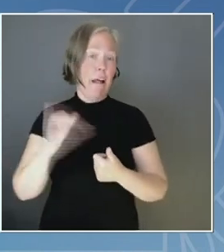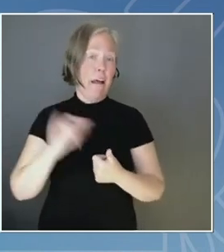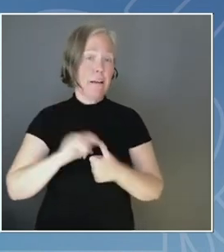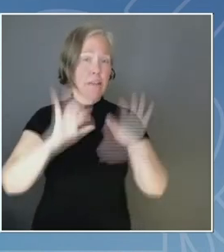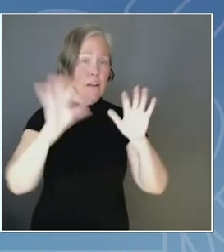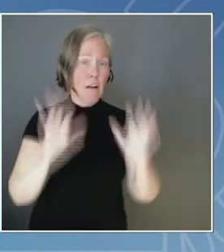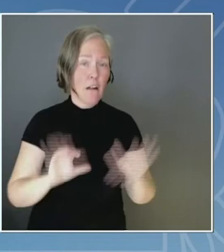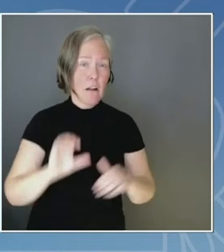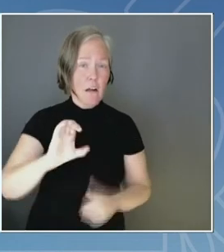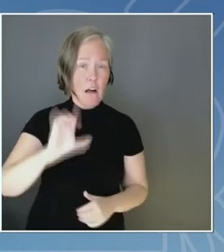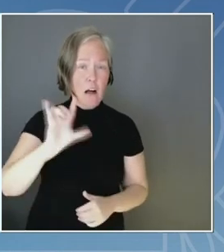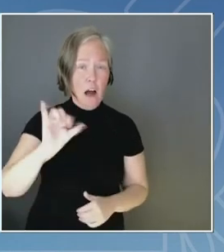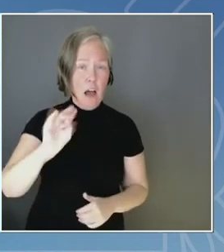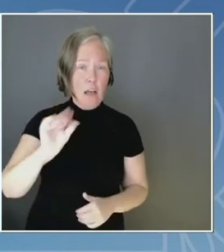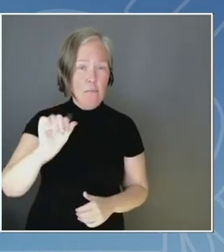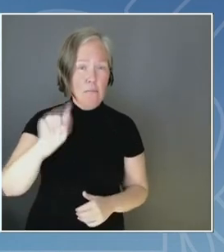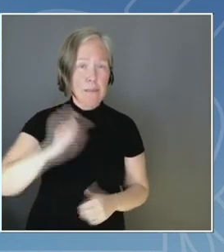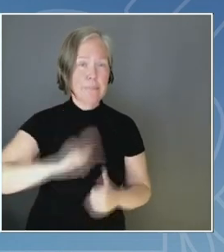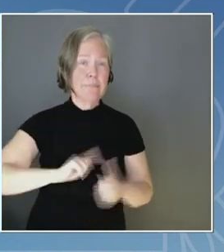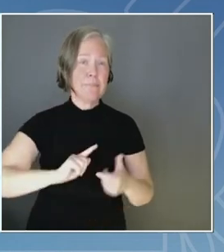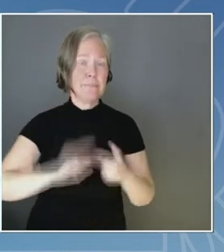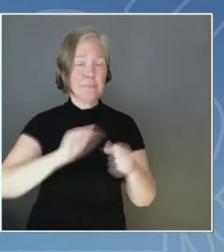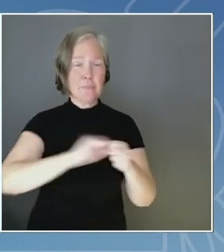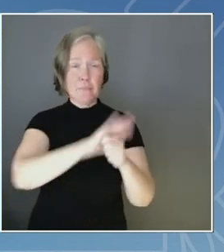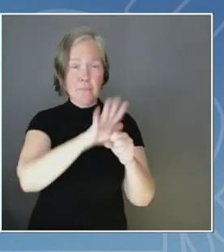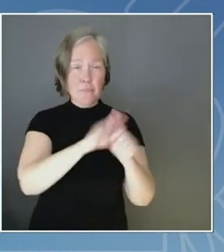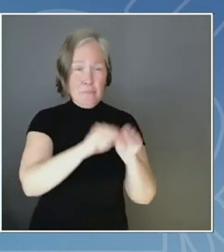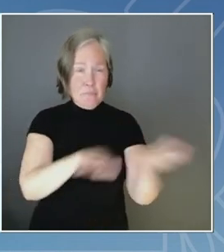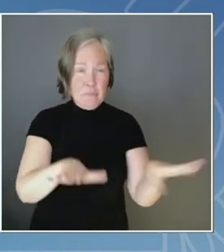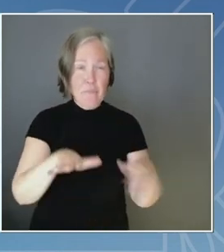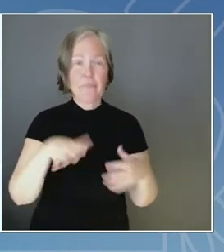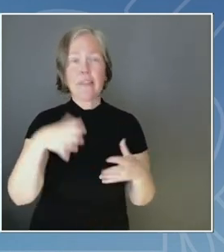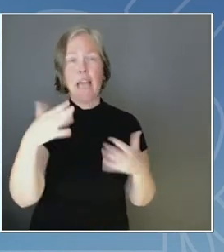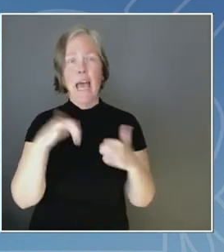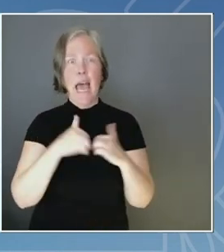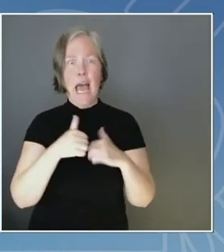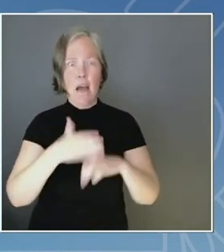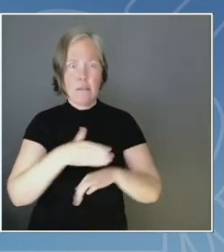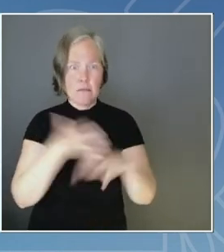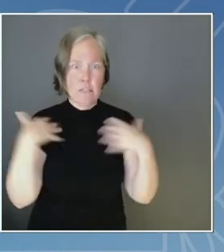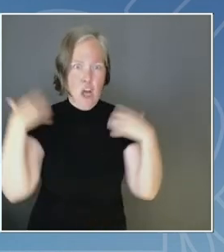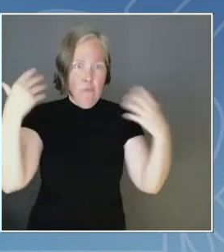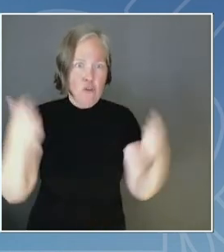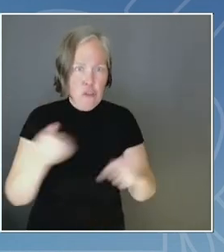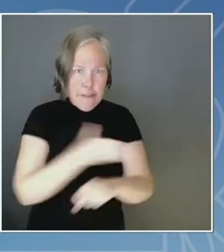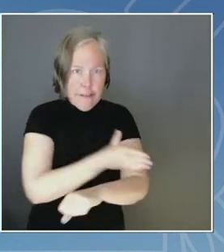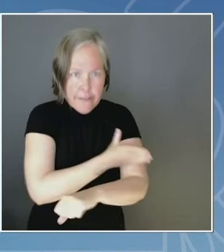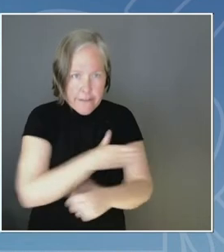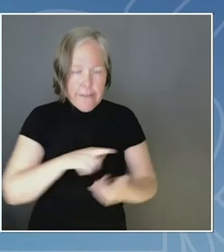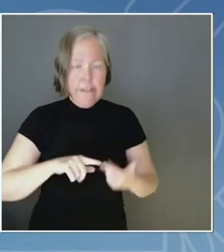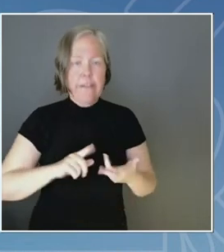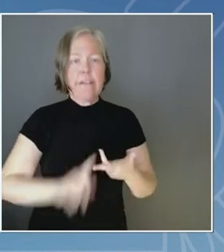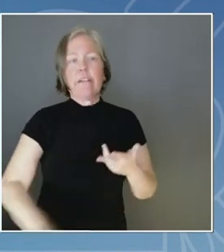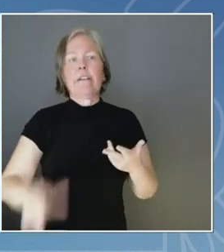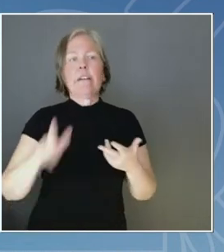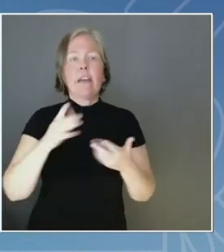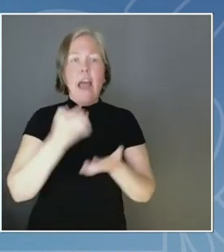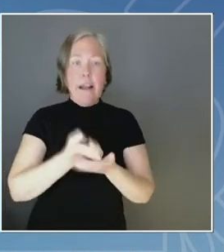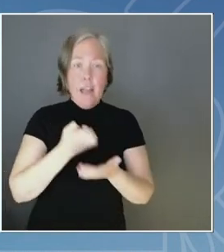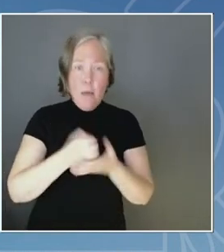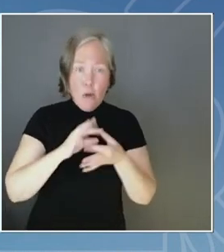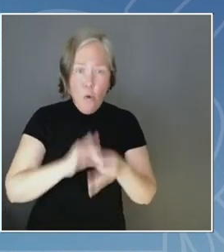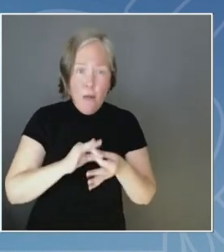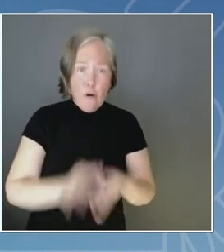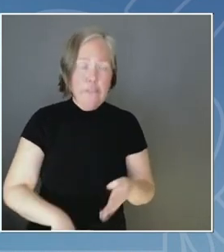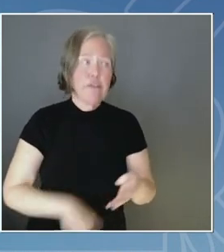pandemic recovery, we're looking at maritime cooperation, and as well as economic cooperation and clean energy transformation.